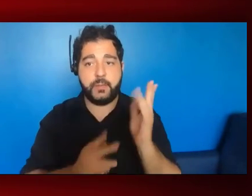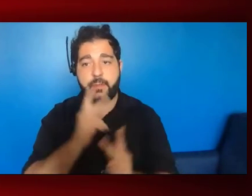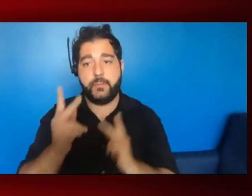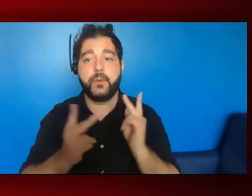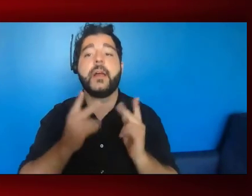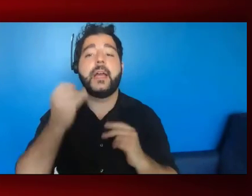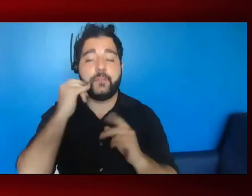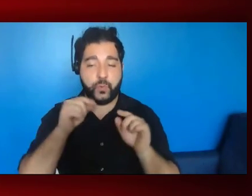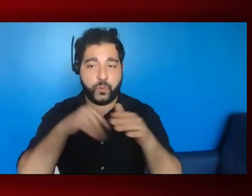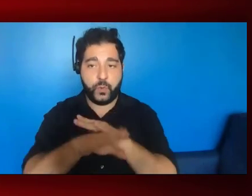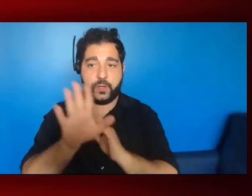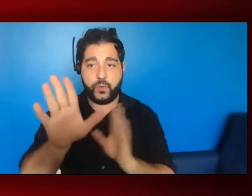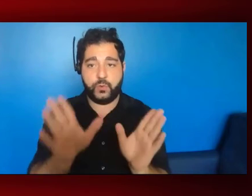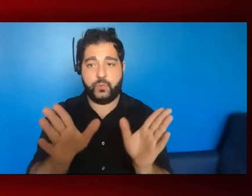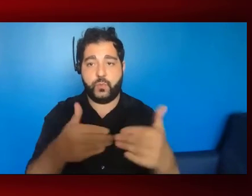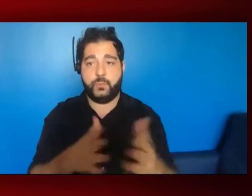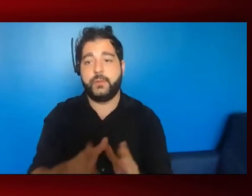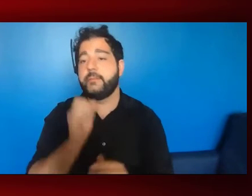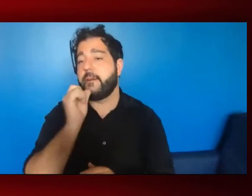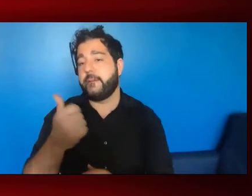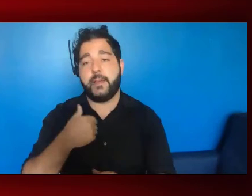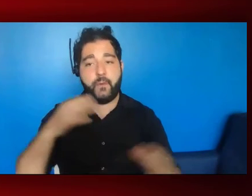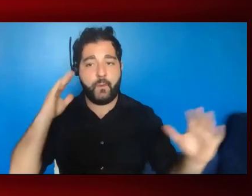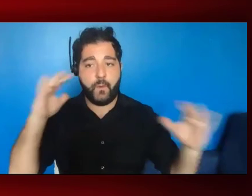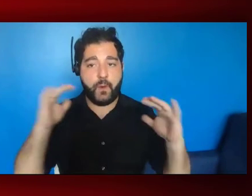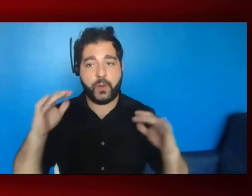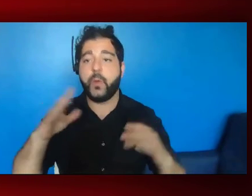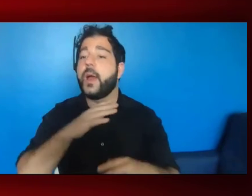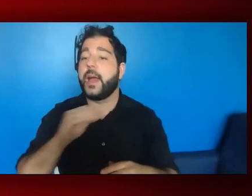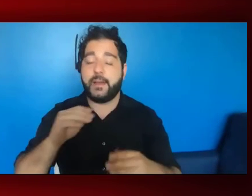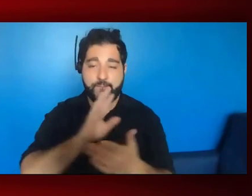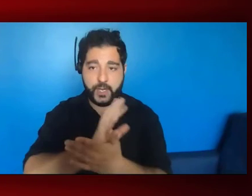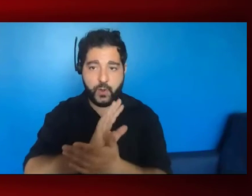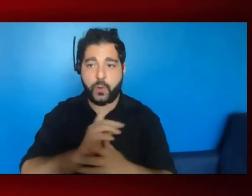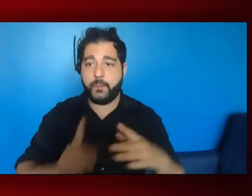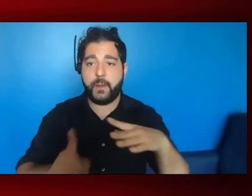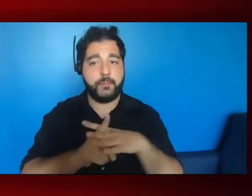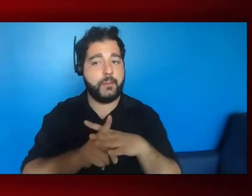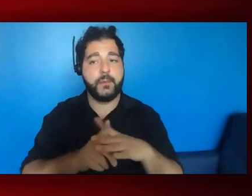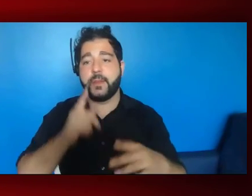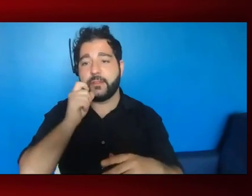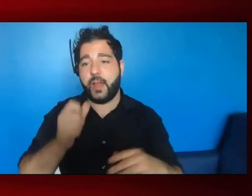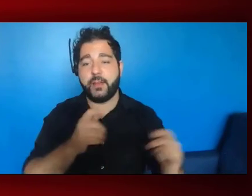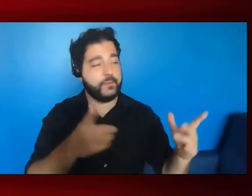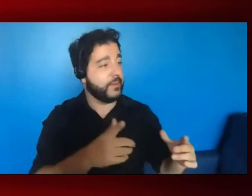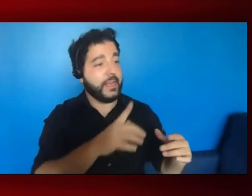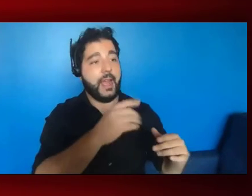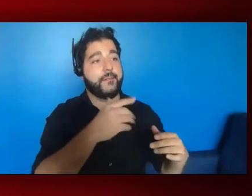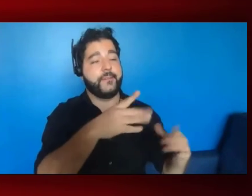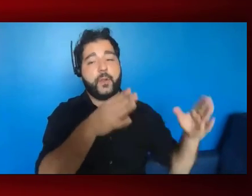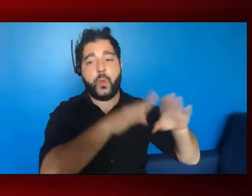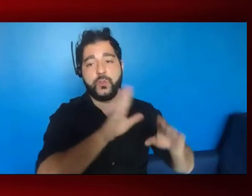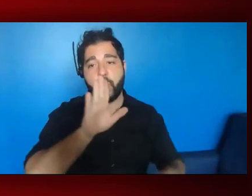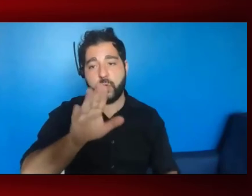to your room. You're not going to have your audio and video pop up because you will not have closed out your Zoom. So